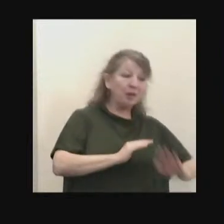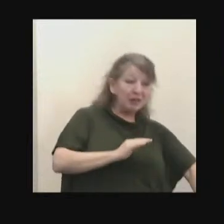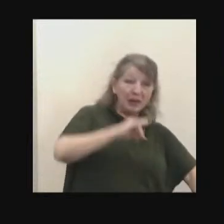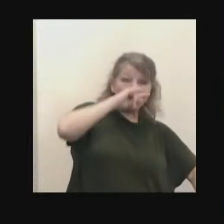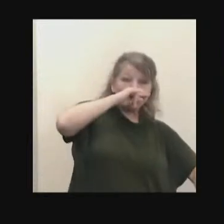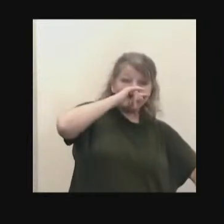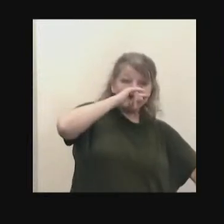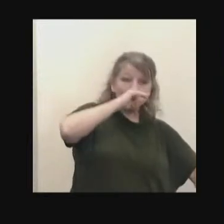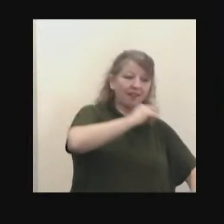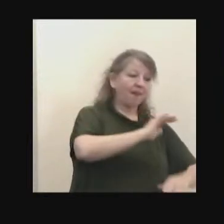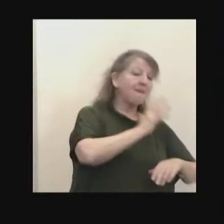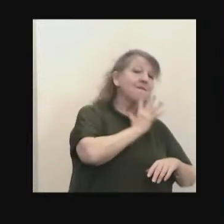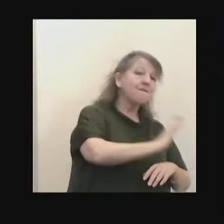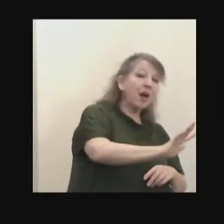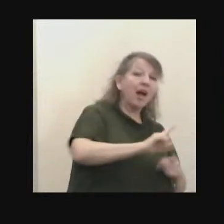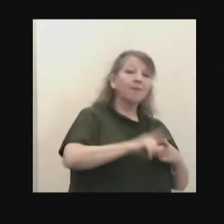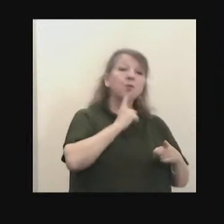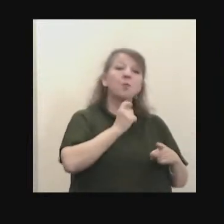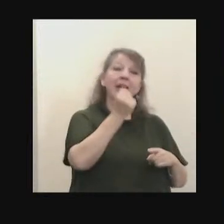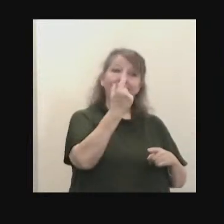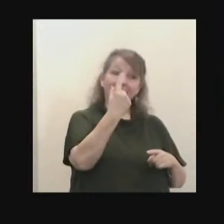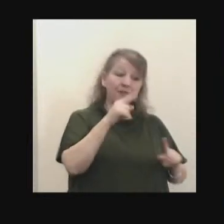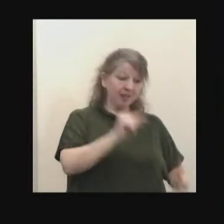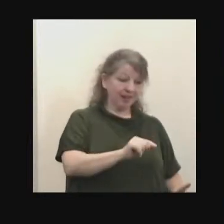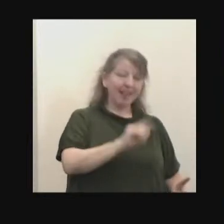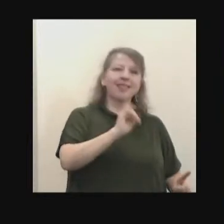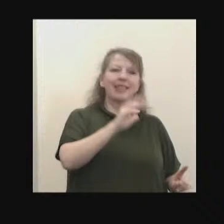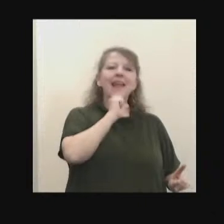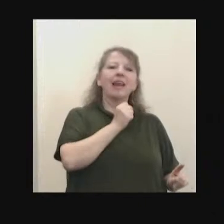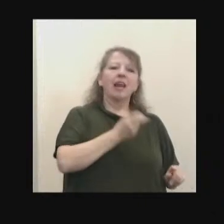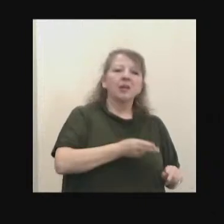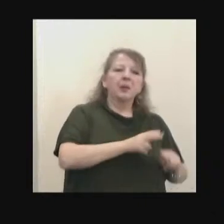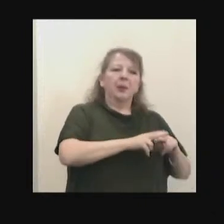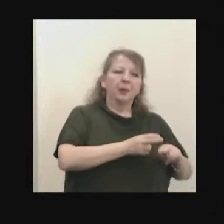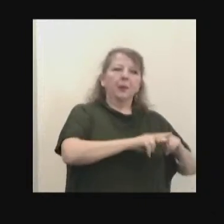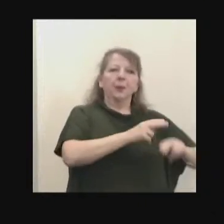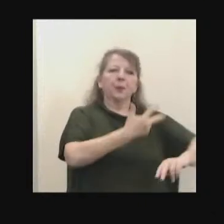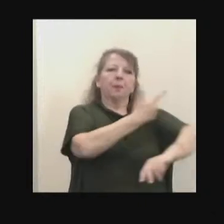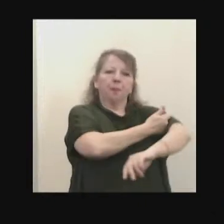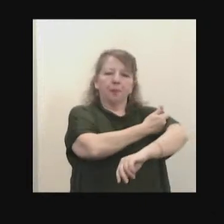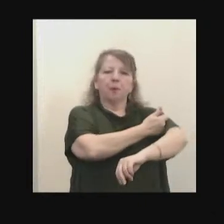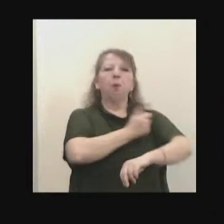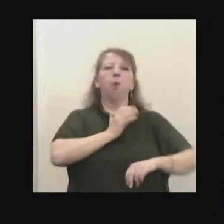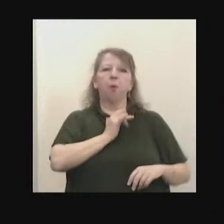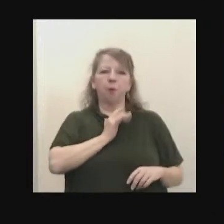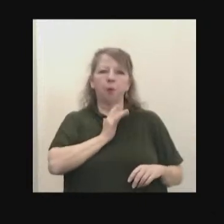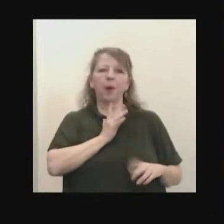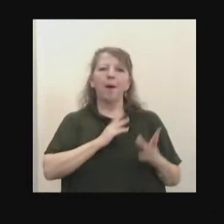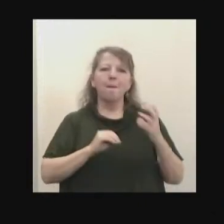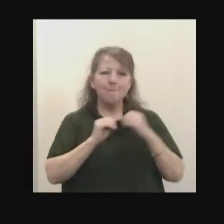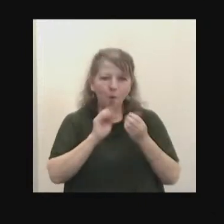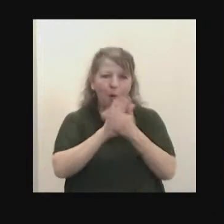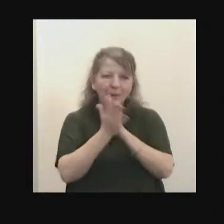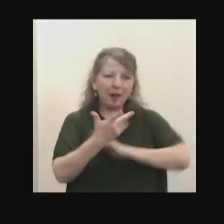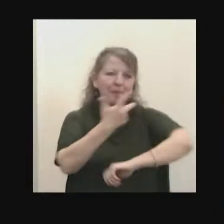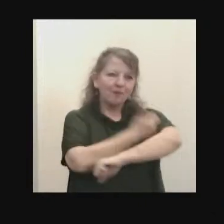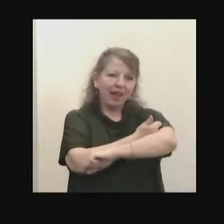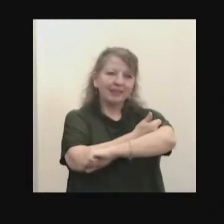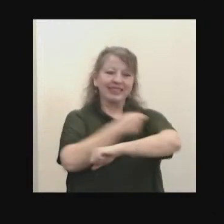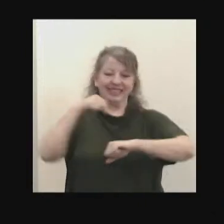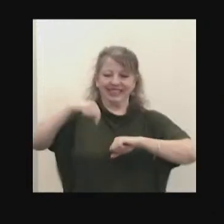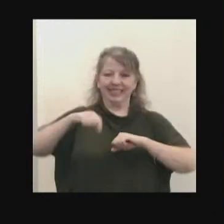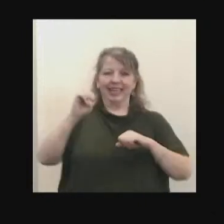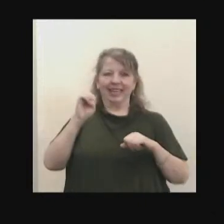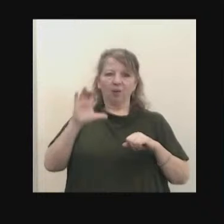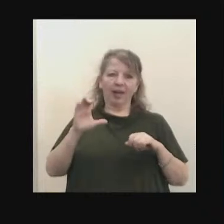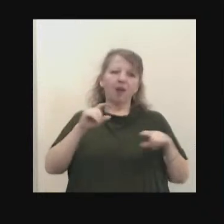children, we're making good progress with increasing the proportion of 5 to 11-year-olds in Erie County who've had at